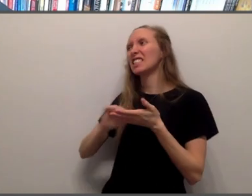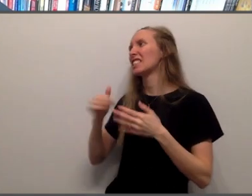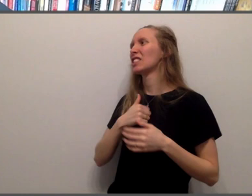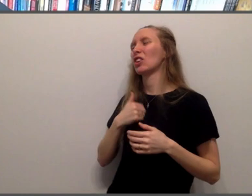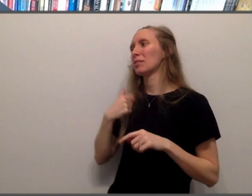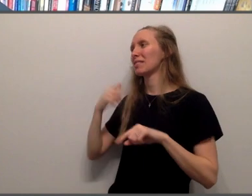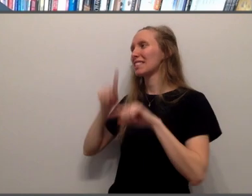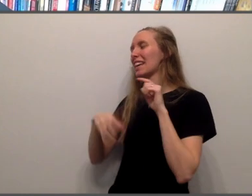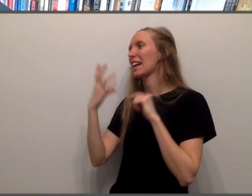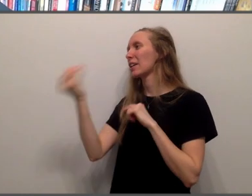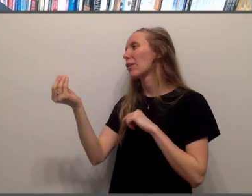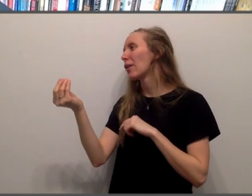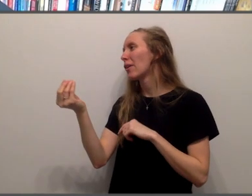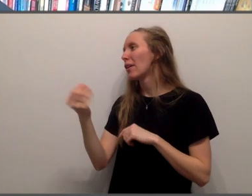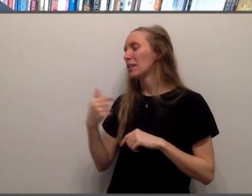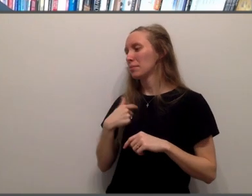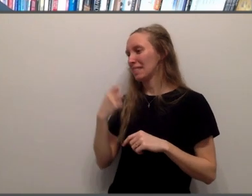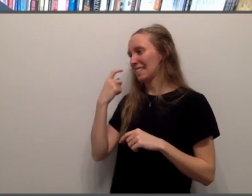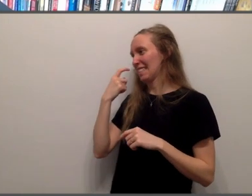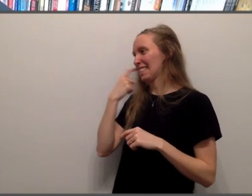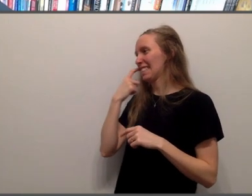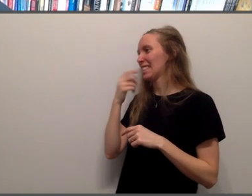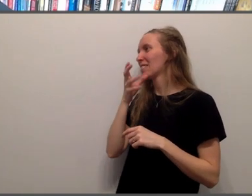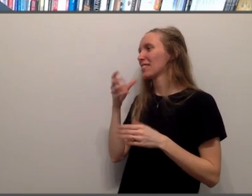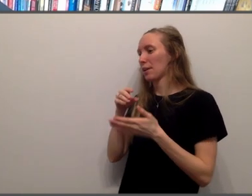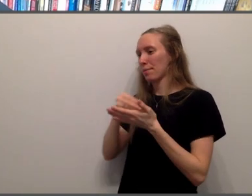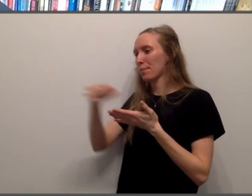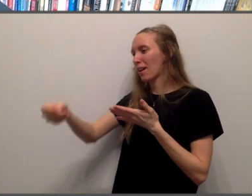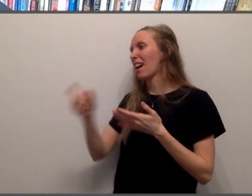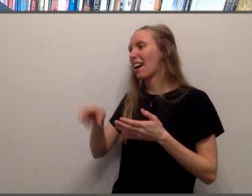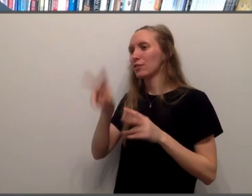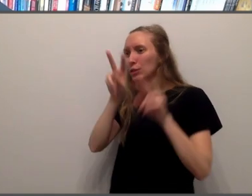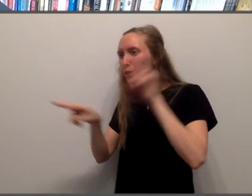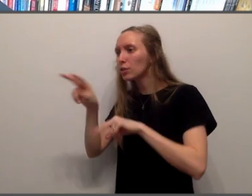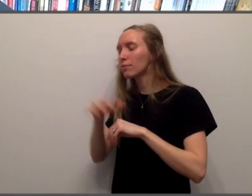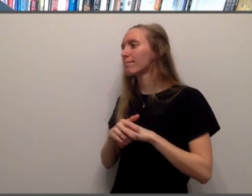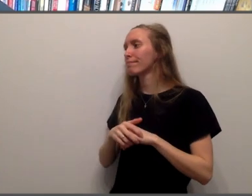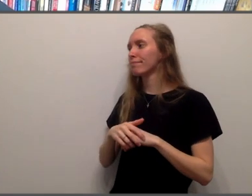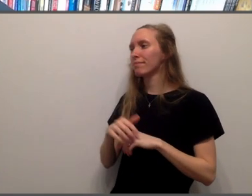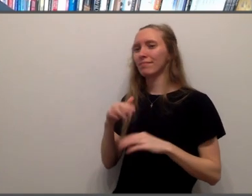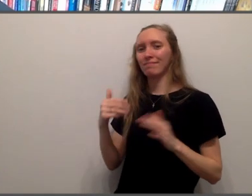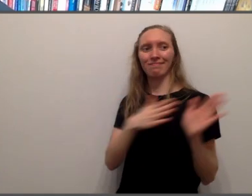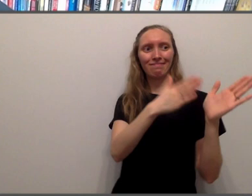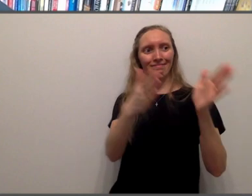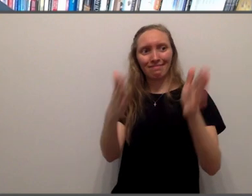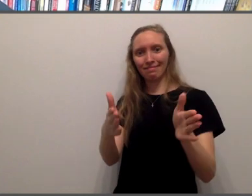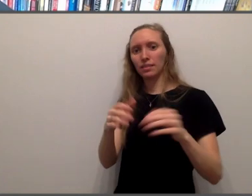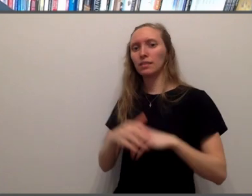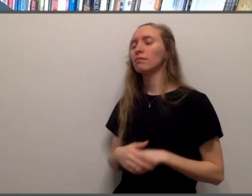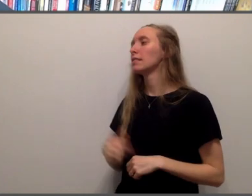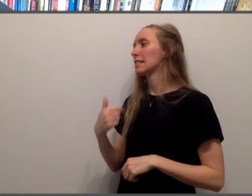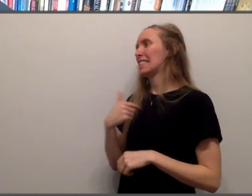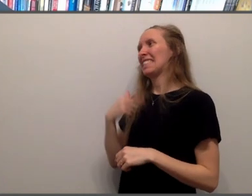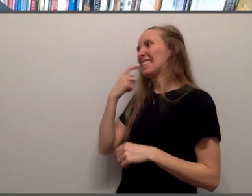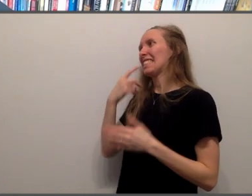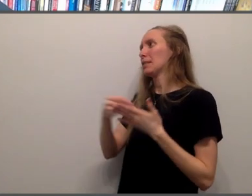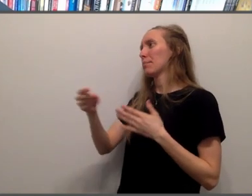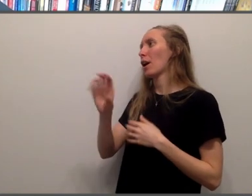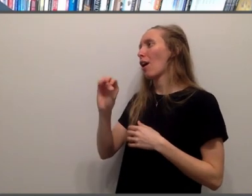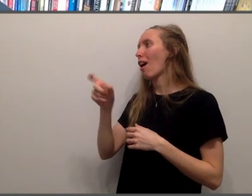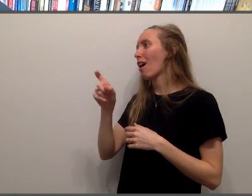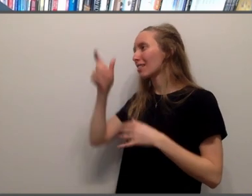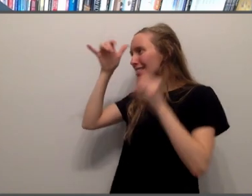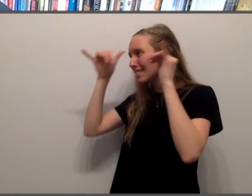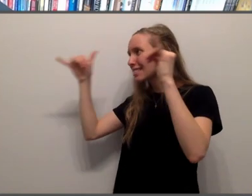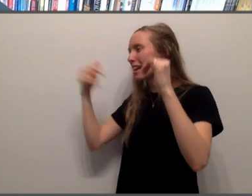them out. Please excuse me." Another said, "I just got married, so I can't come." The servant returned and told his master what they had said. And